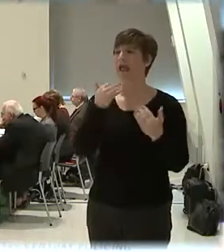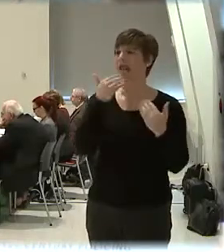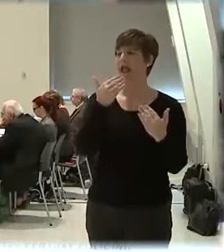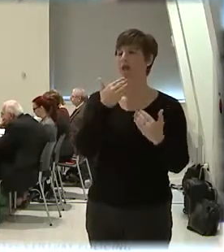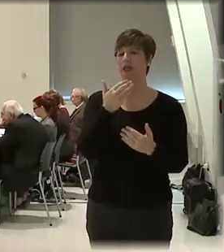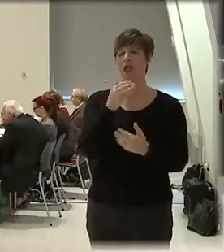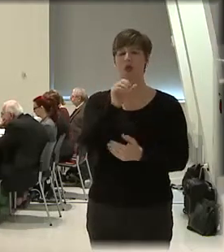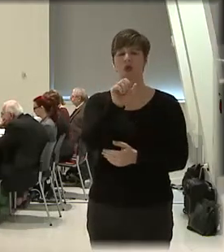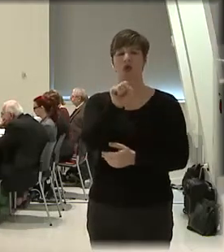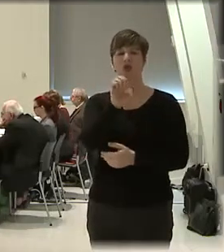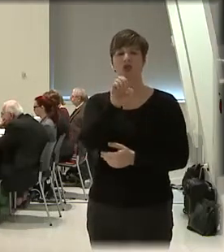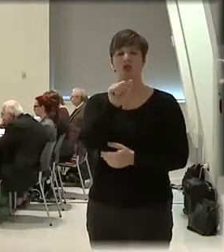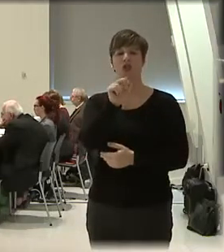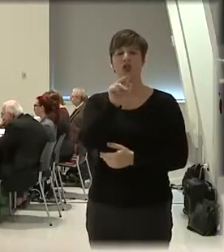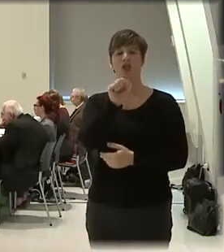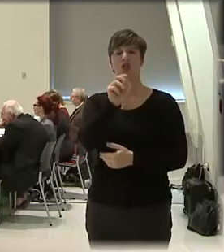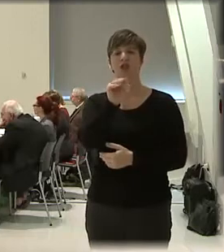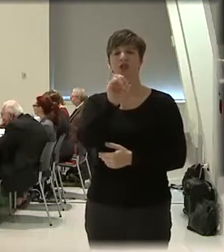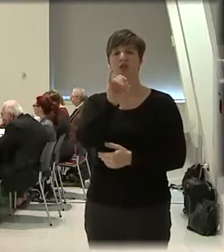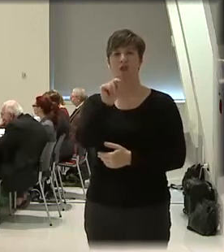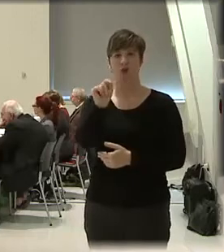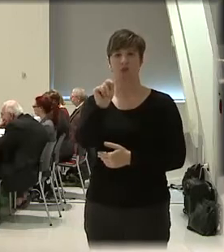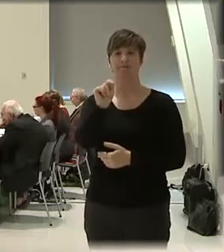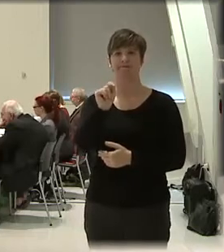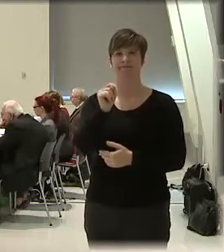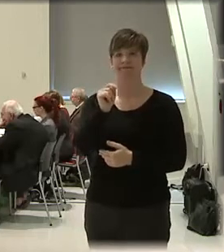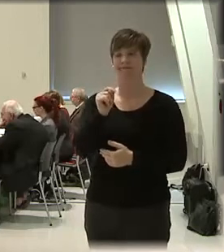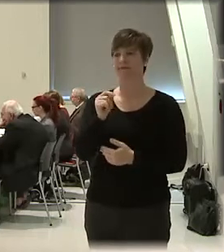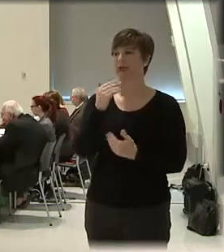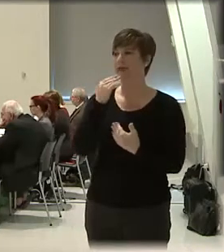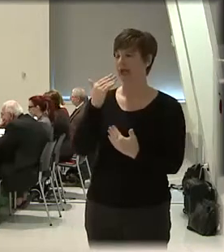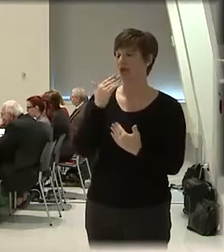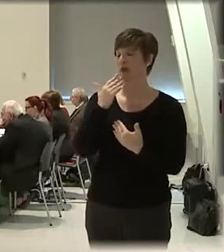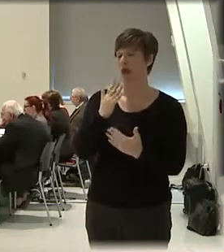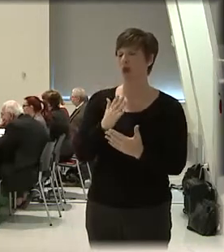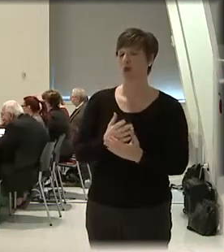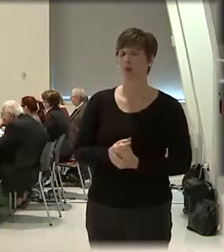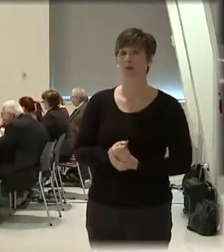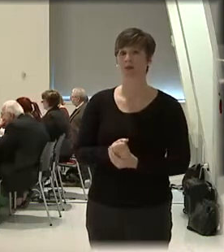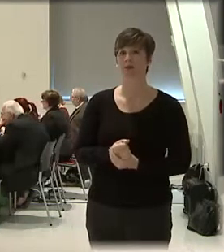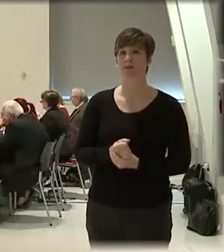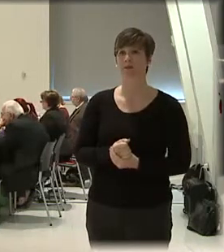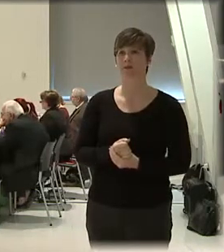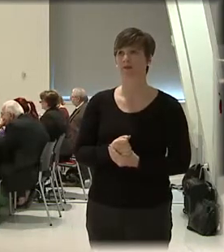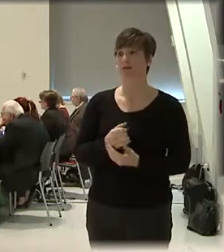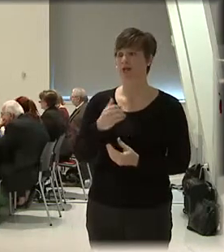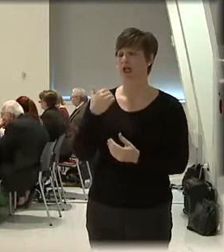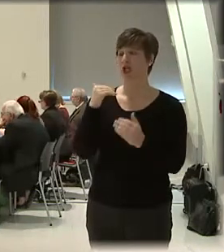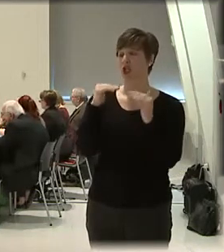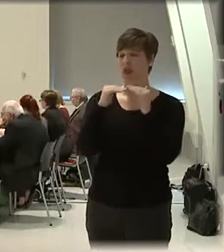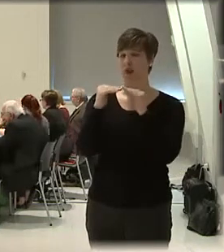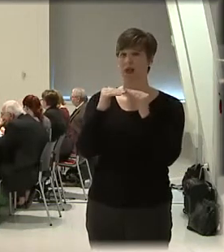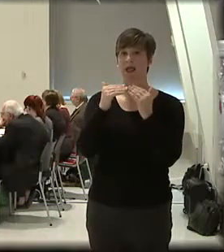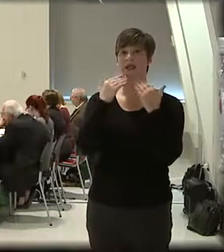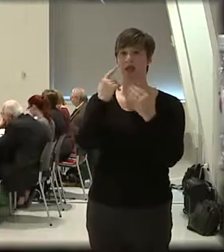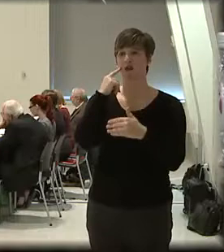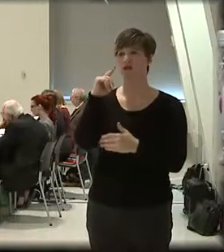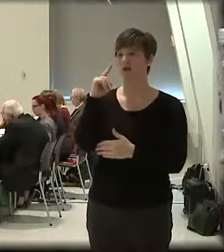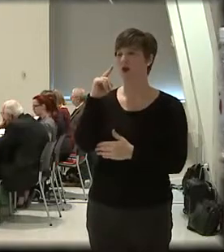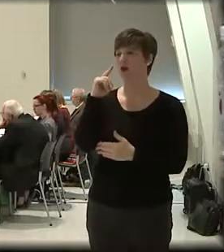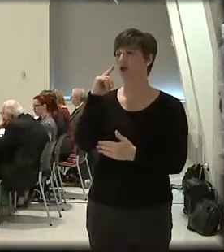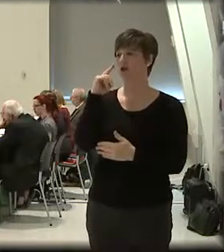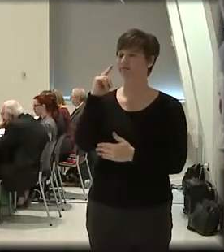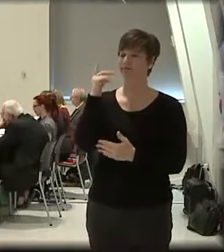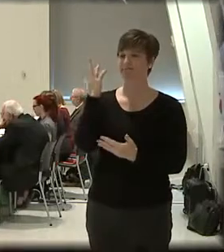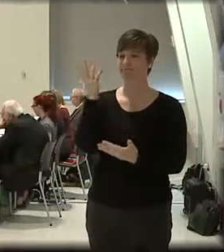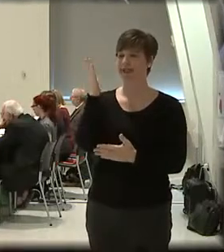Smoot, followed by Brian Stevenson. Thank you, Mr. Chairman. Thank you, all the witnesses. Your testimony's been